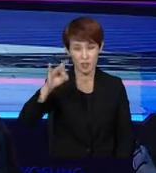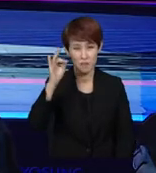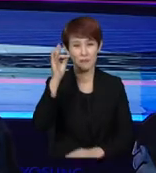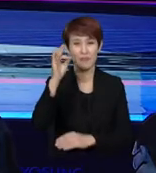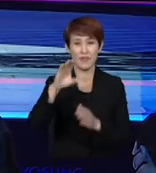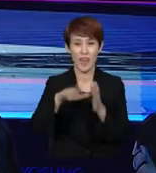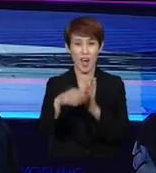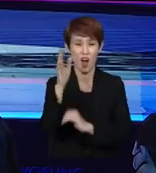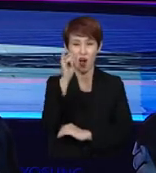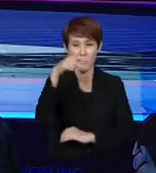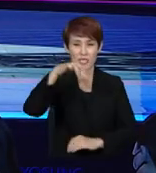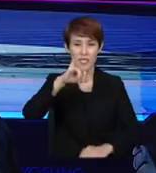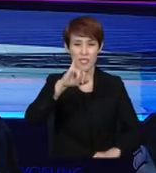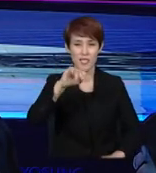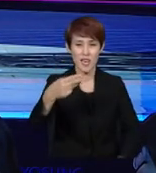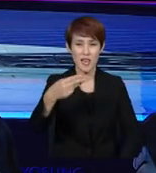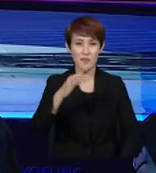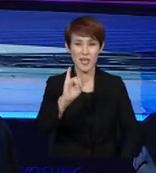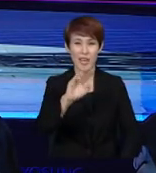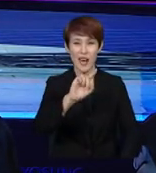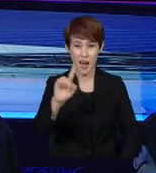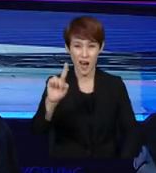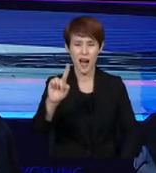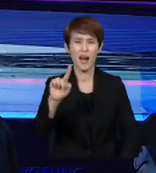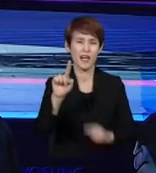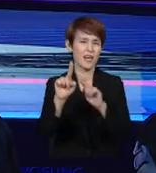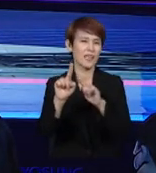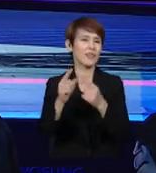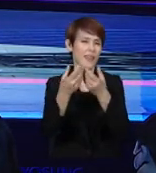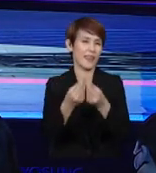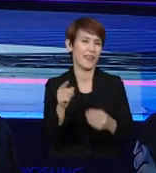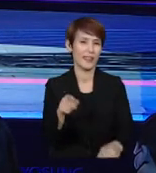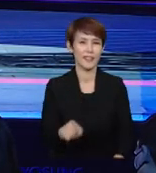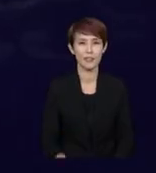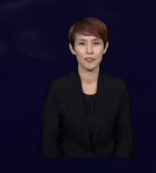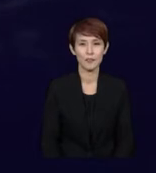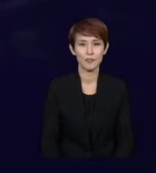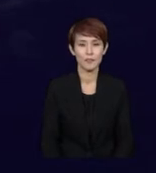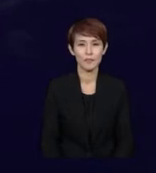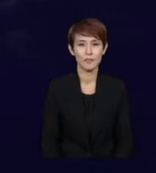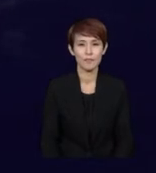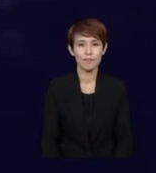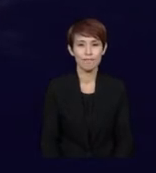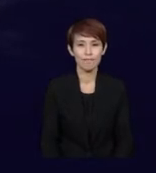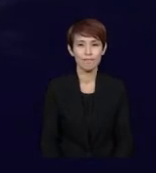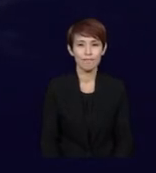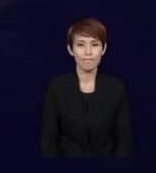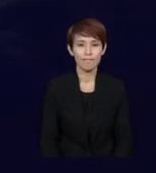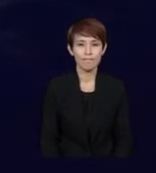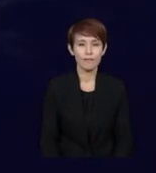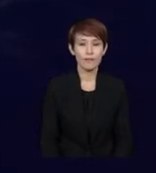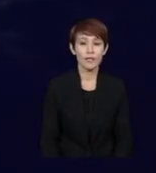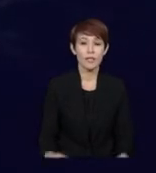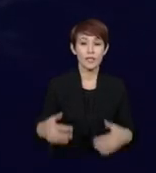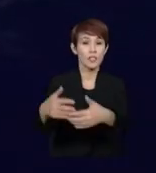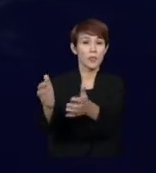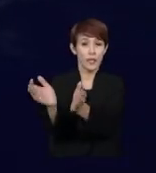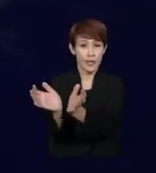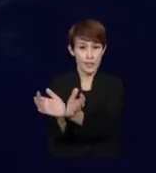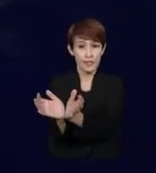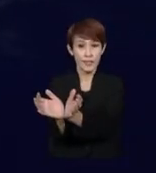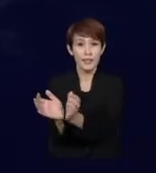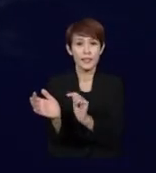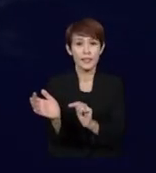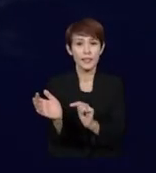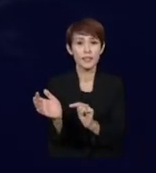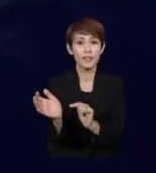example. I think it's not unkind, let alone unfair, to say that in many ways, his party, among other things, served as a tool